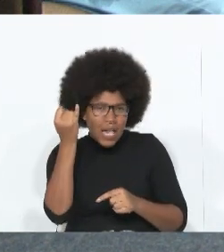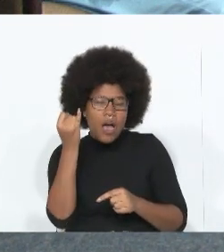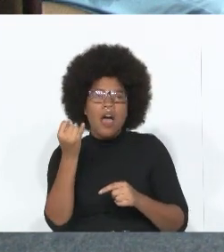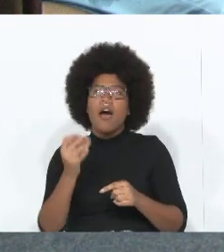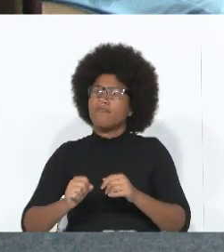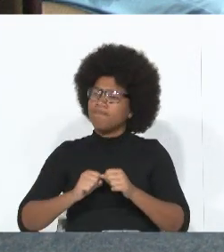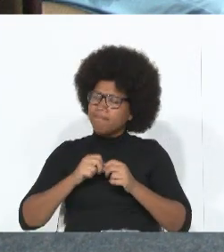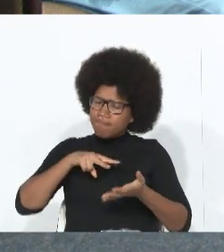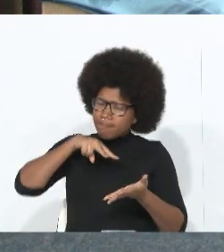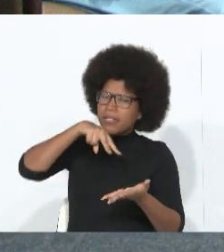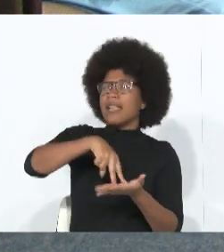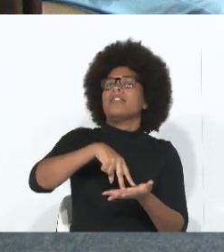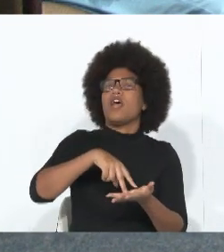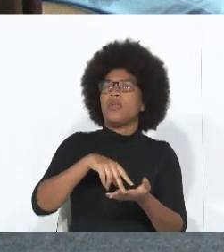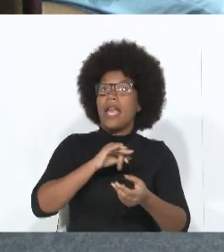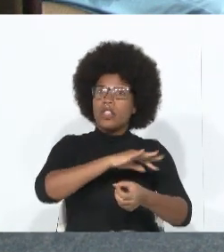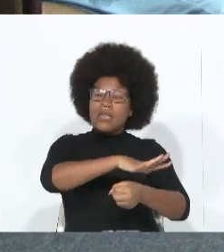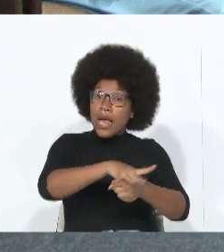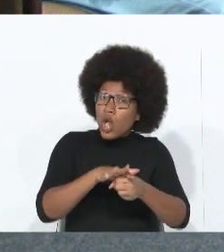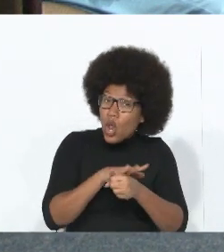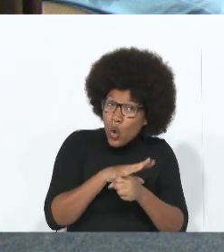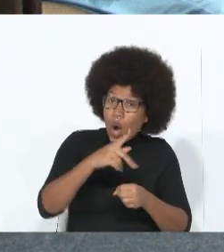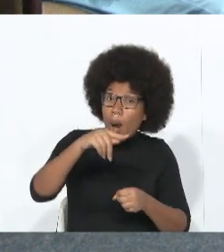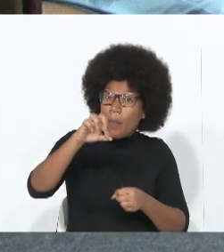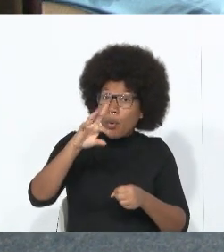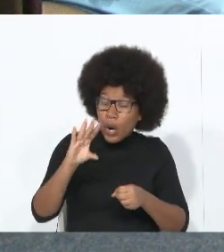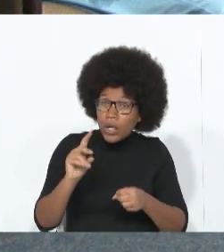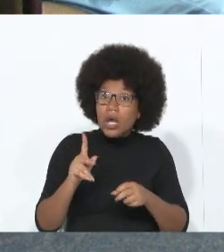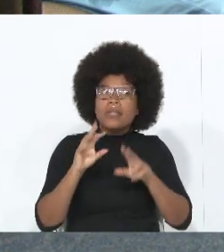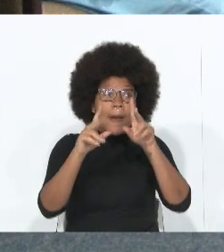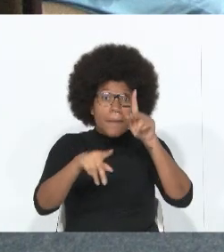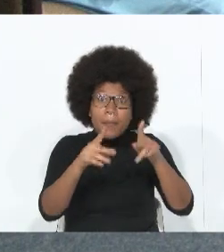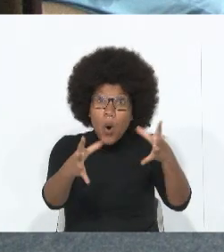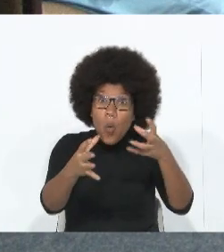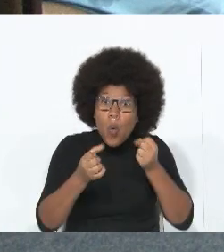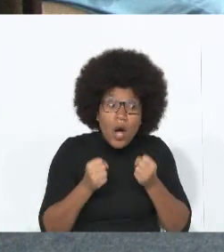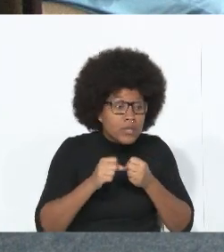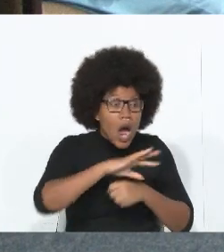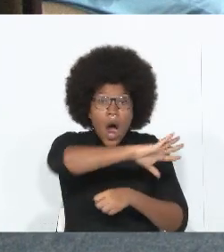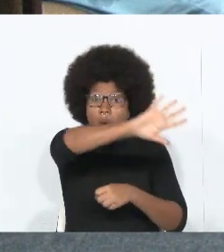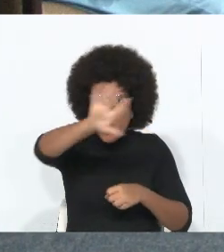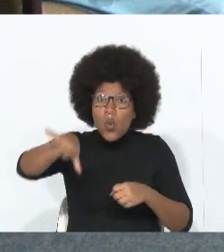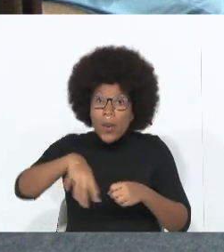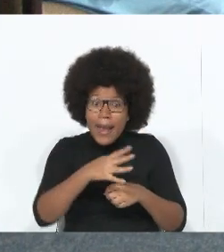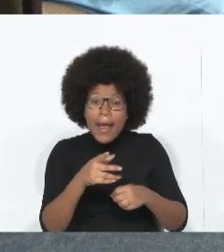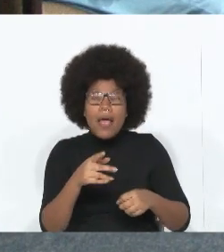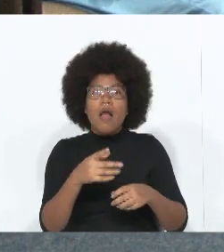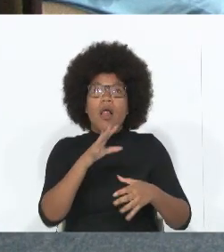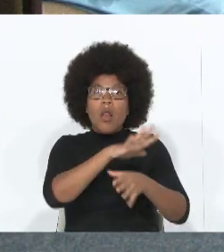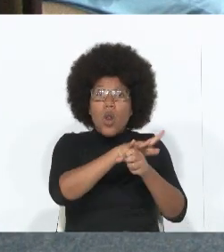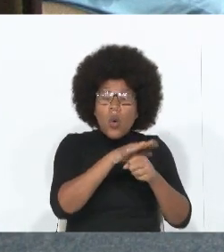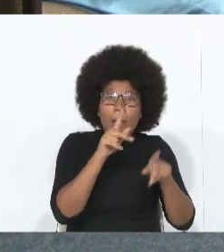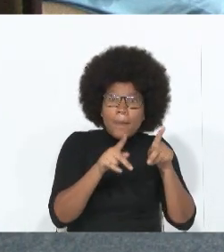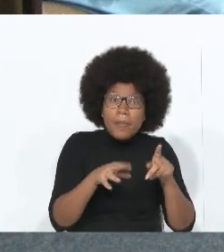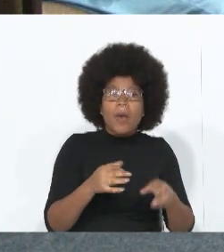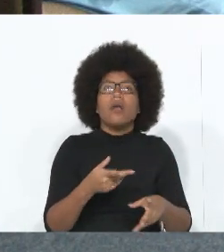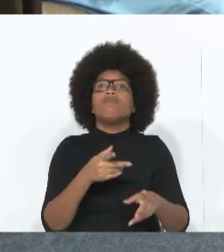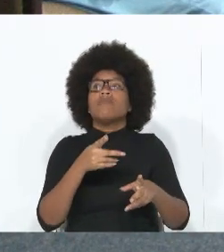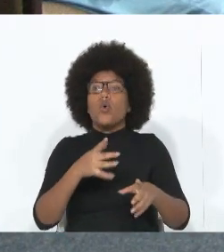am really, really pleased to see this panel being put together to discuss the